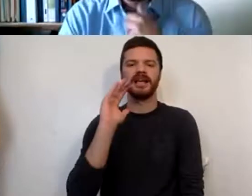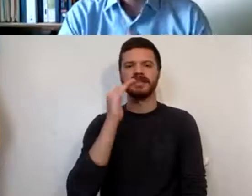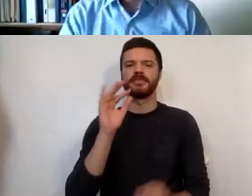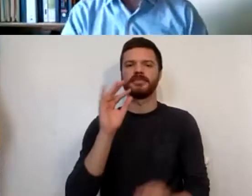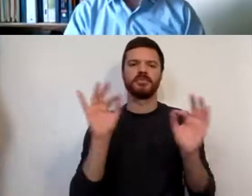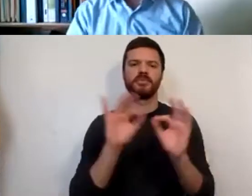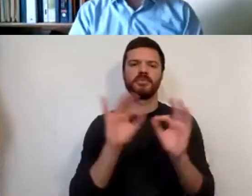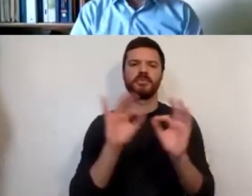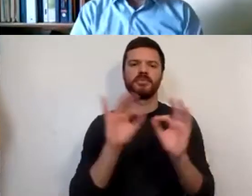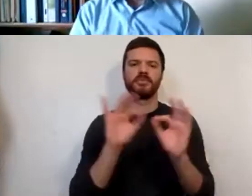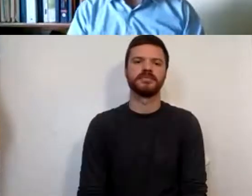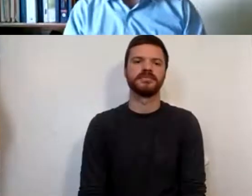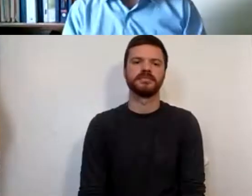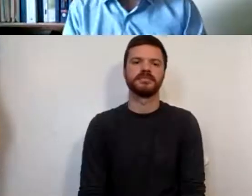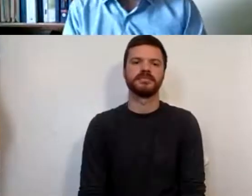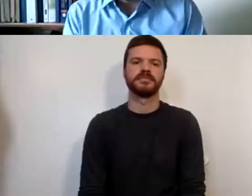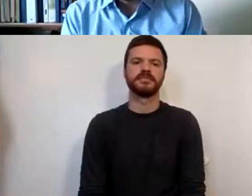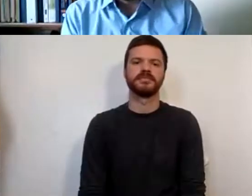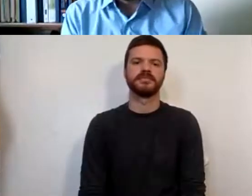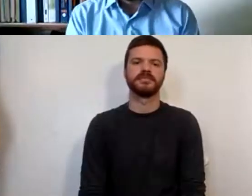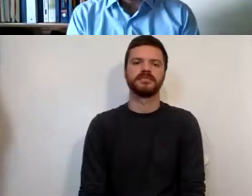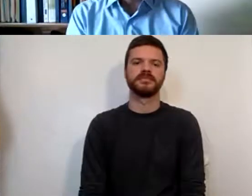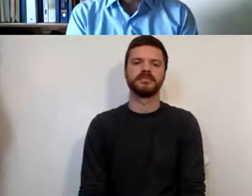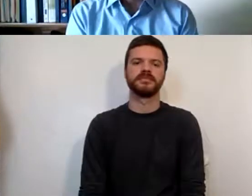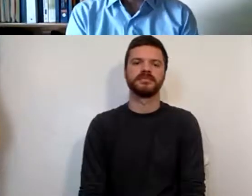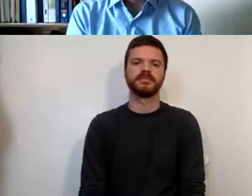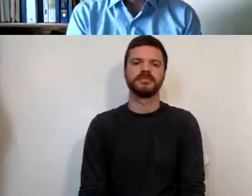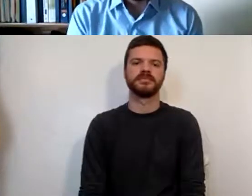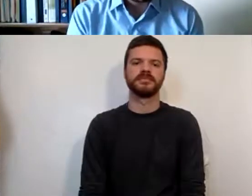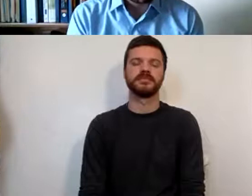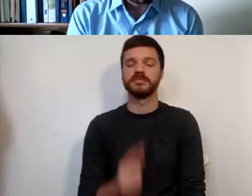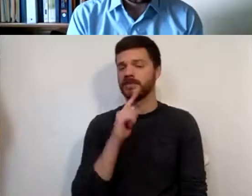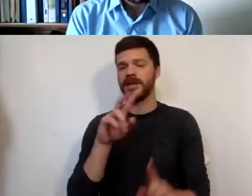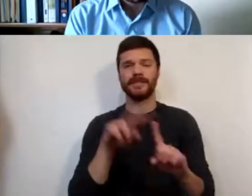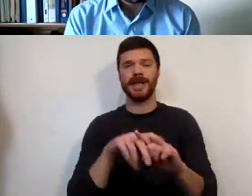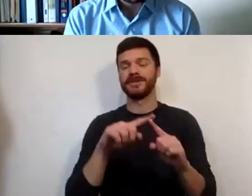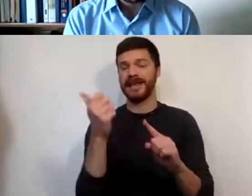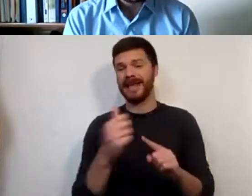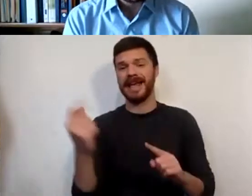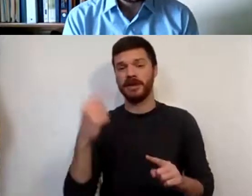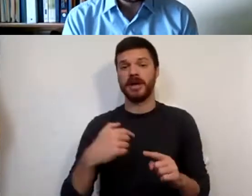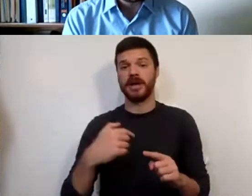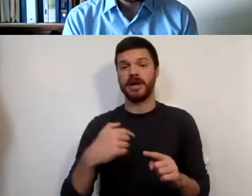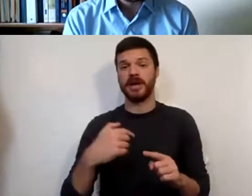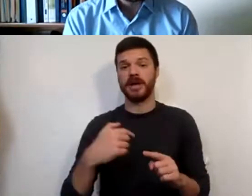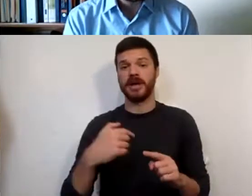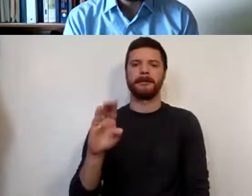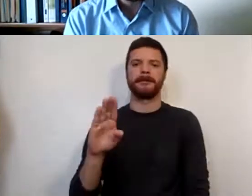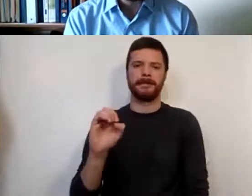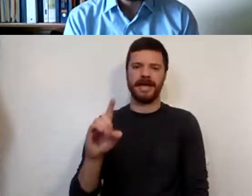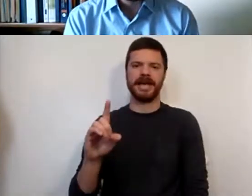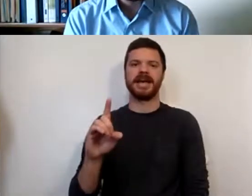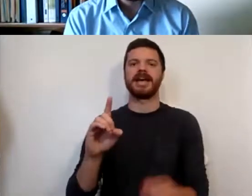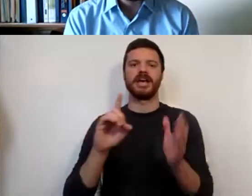think this applies to, anyone, any work. And, I'm an embedded researcher within the